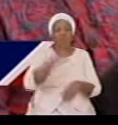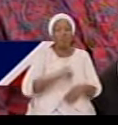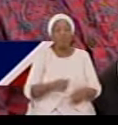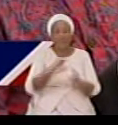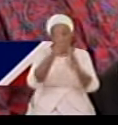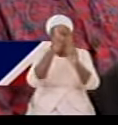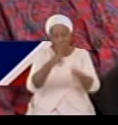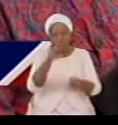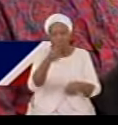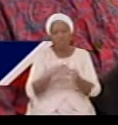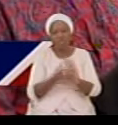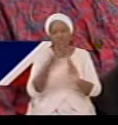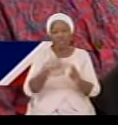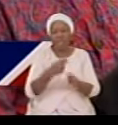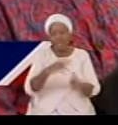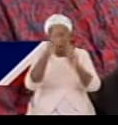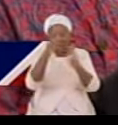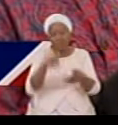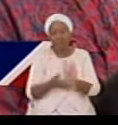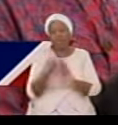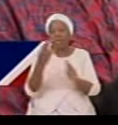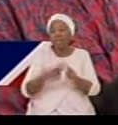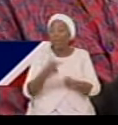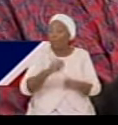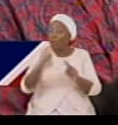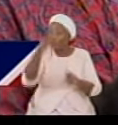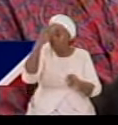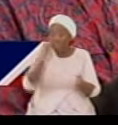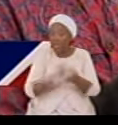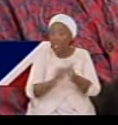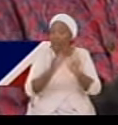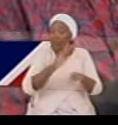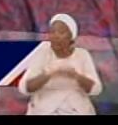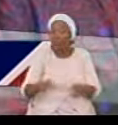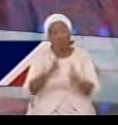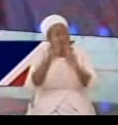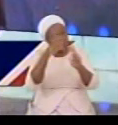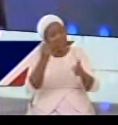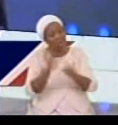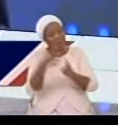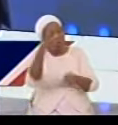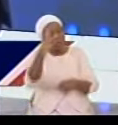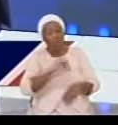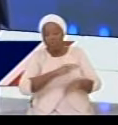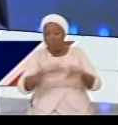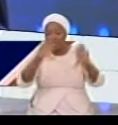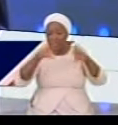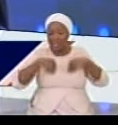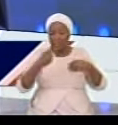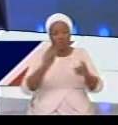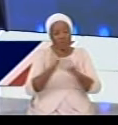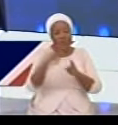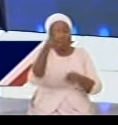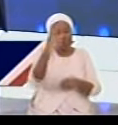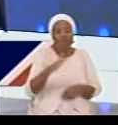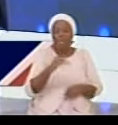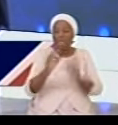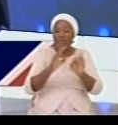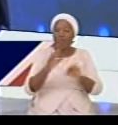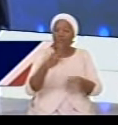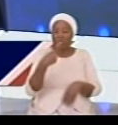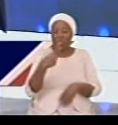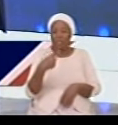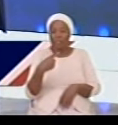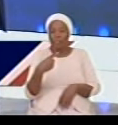will honor you. But you know, if you don't regard the word of God, if you don't accept the word of God, if you